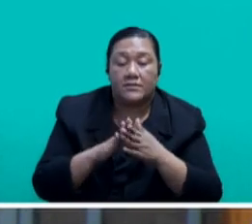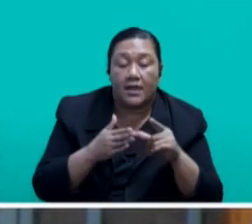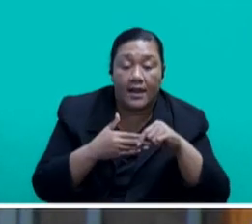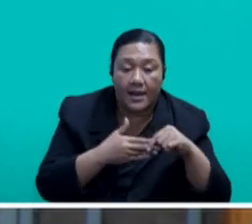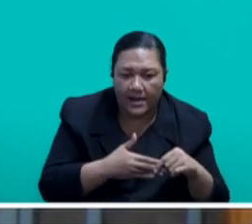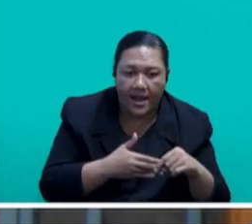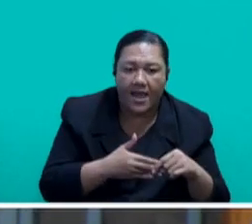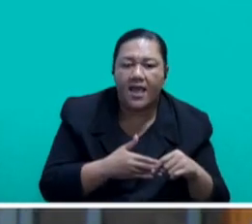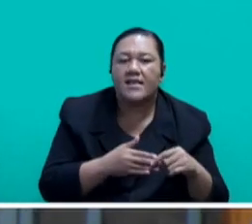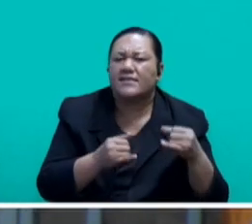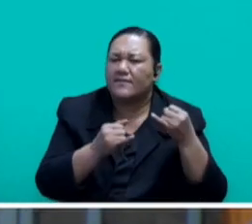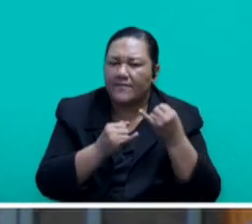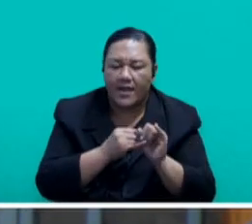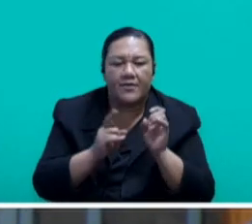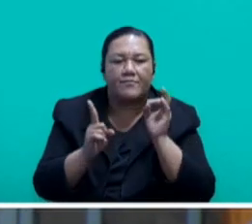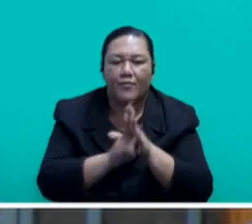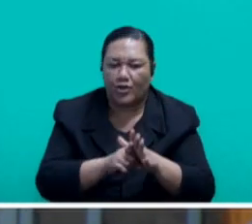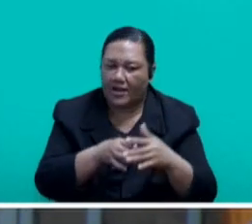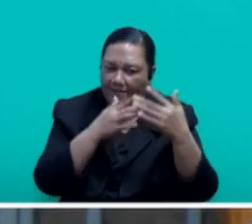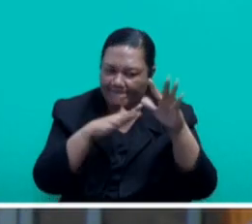commendable. The allocation of